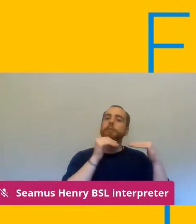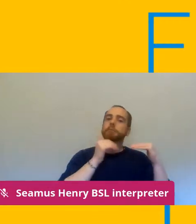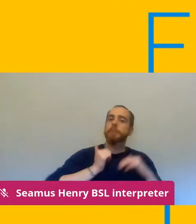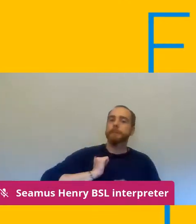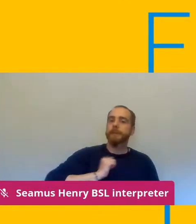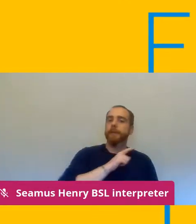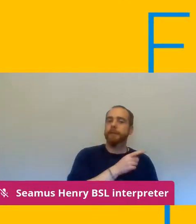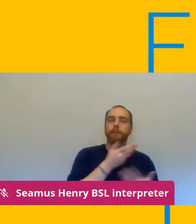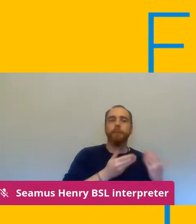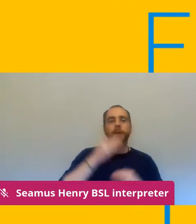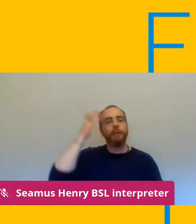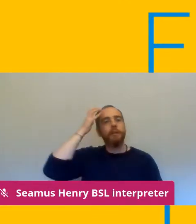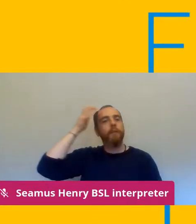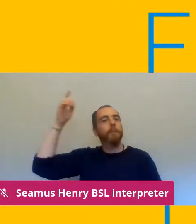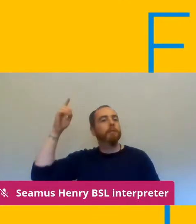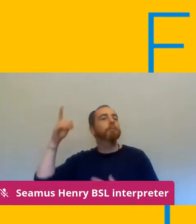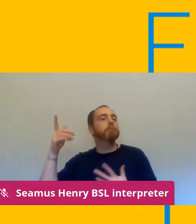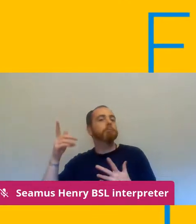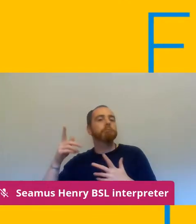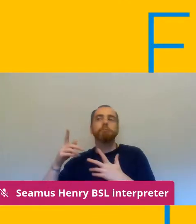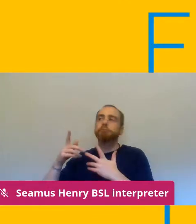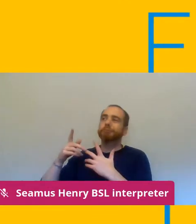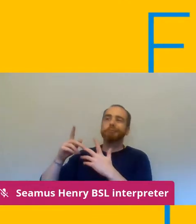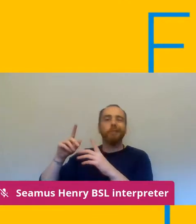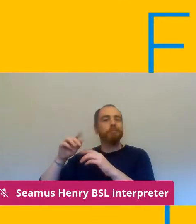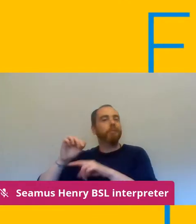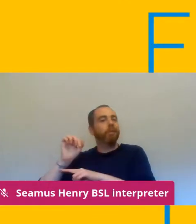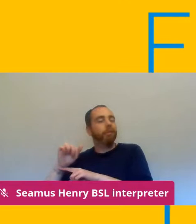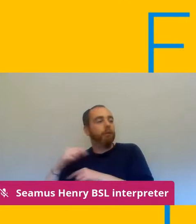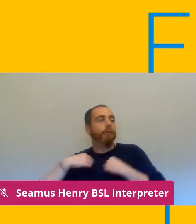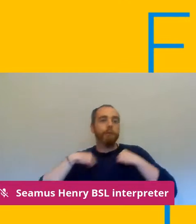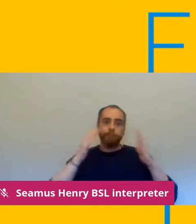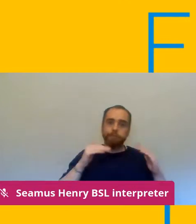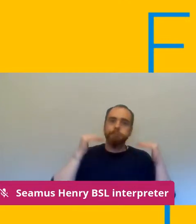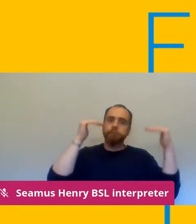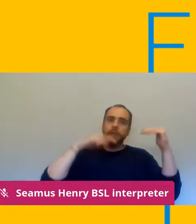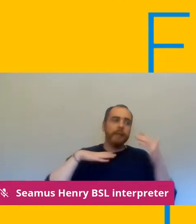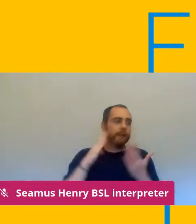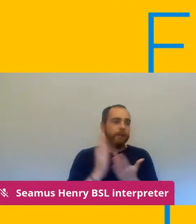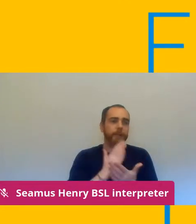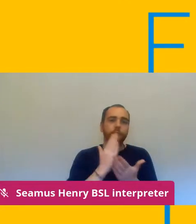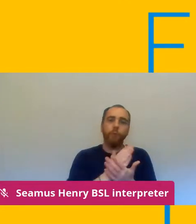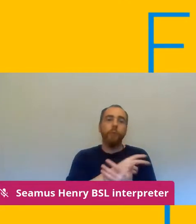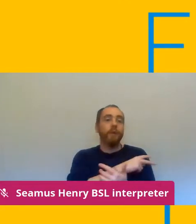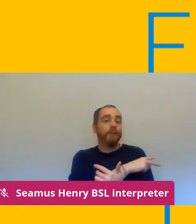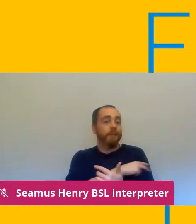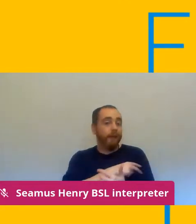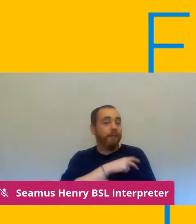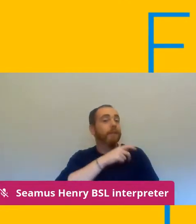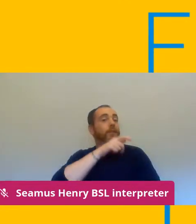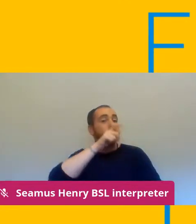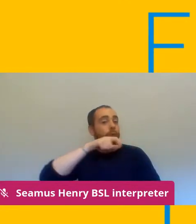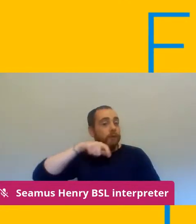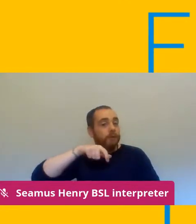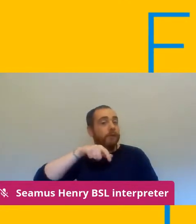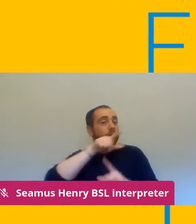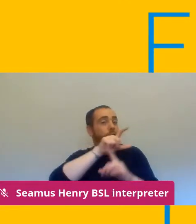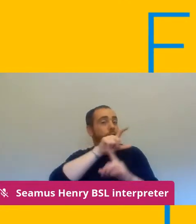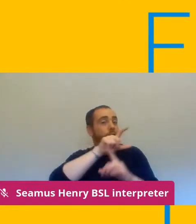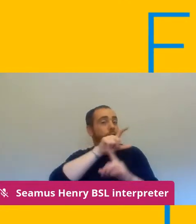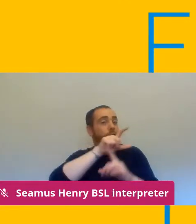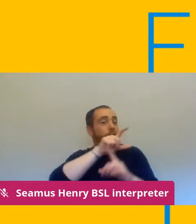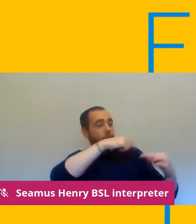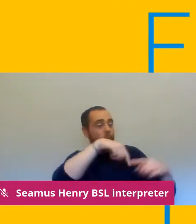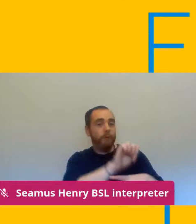agreements with us as we go forward to ensure we protect staff students and the wider community so coming back to the guidance now and wrapping